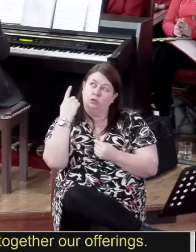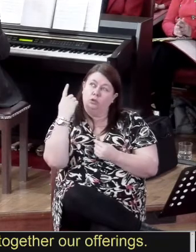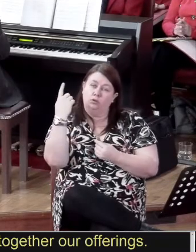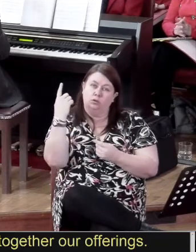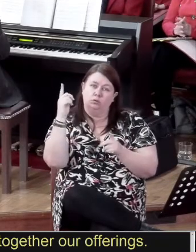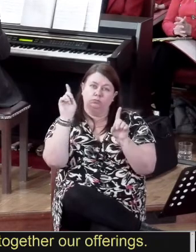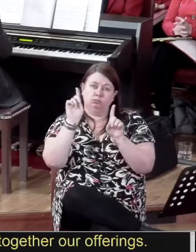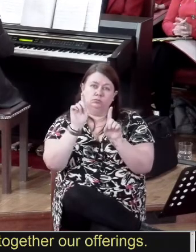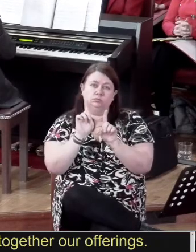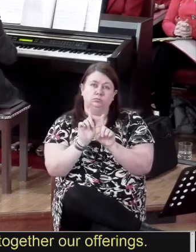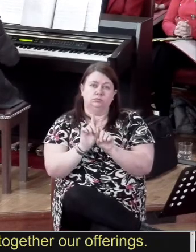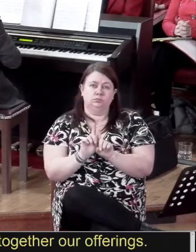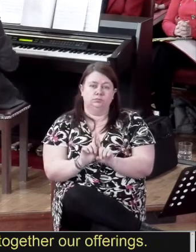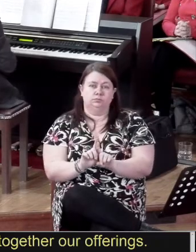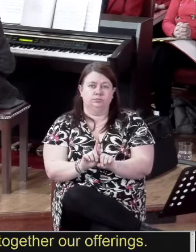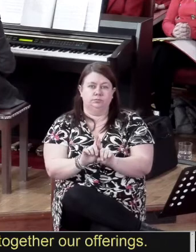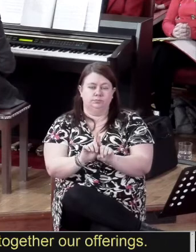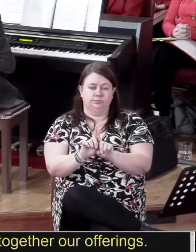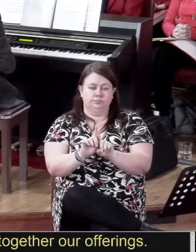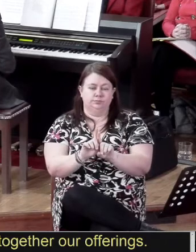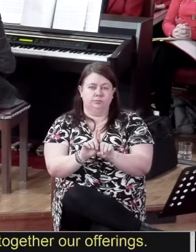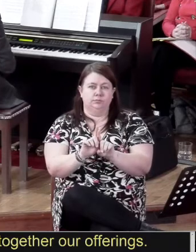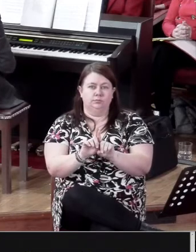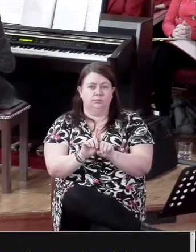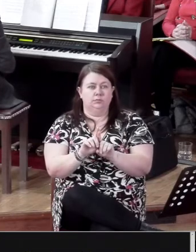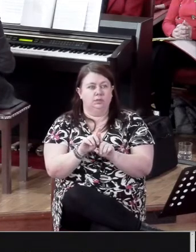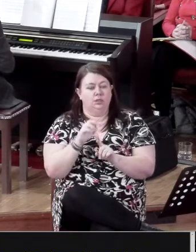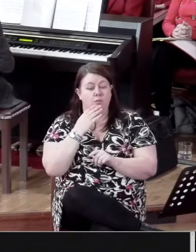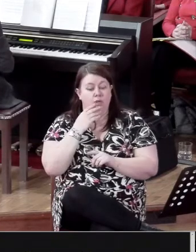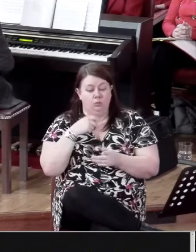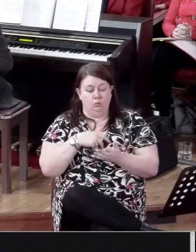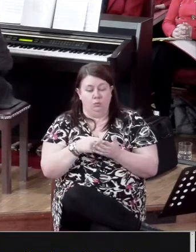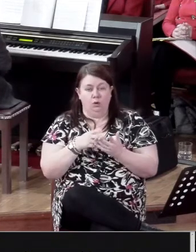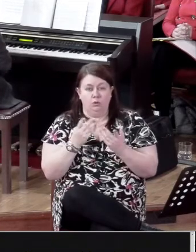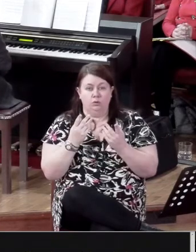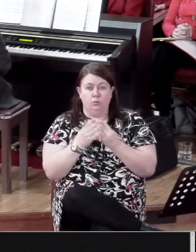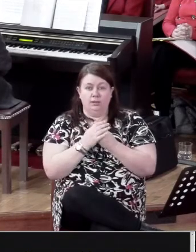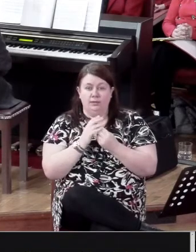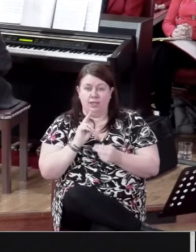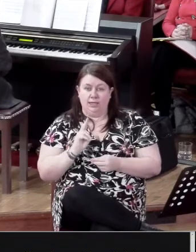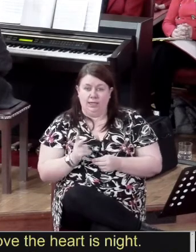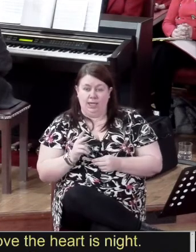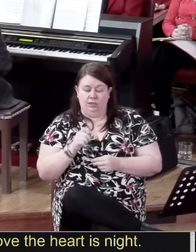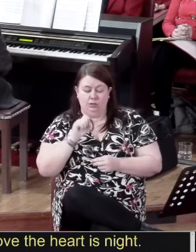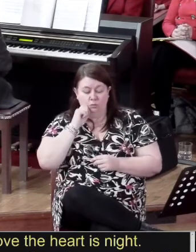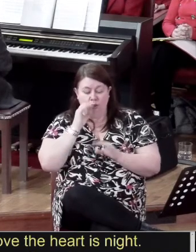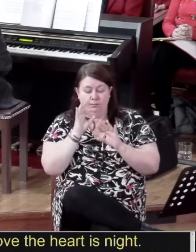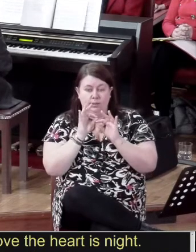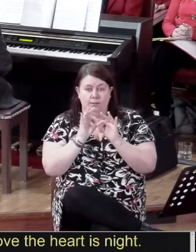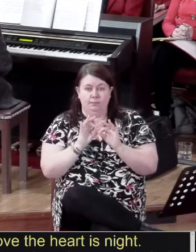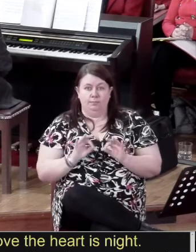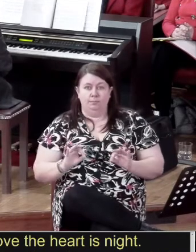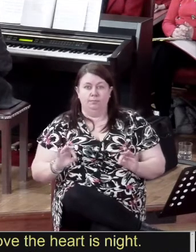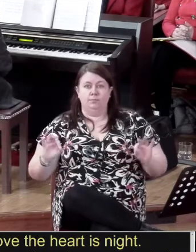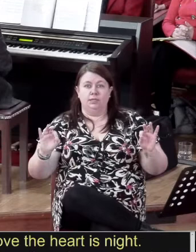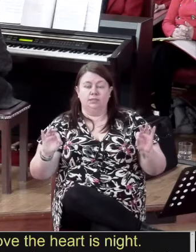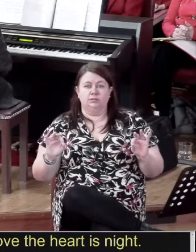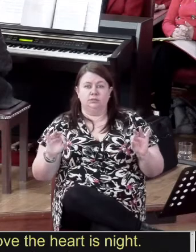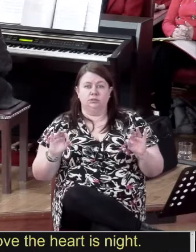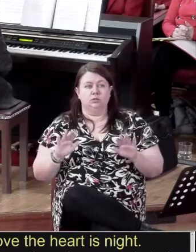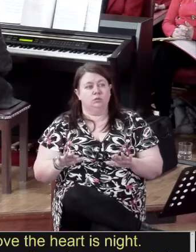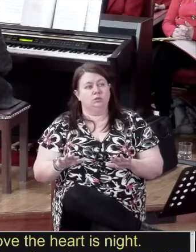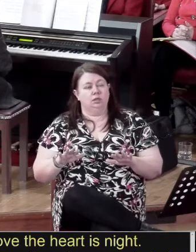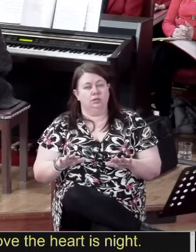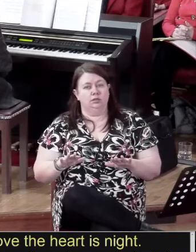with God again, there shall indeed be peace on earth for men. Father God, our Advent season heralds a time of